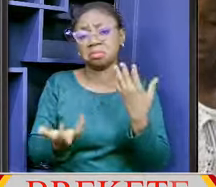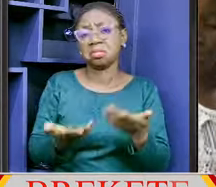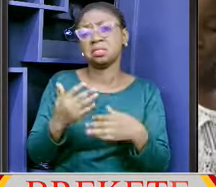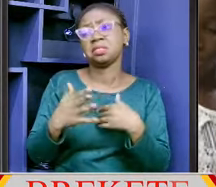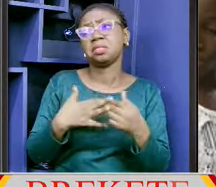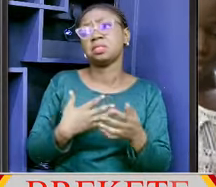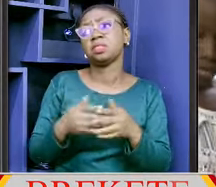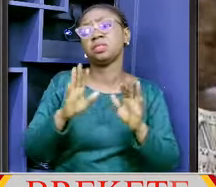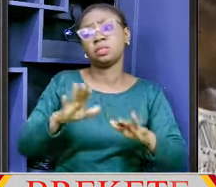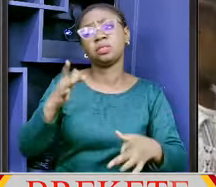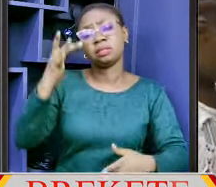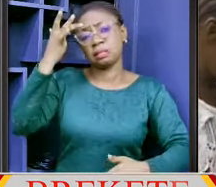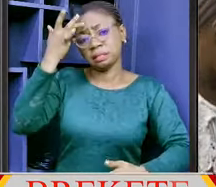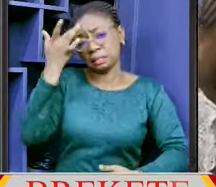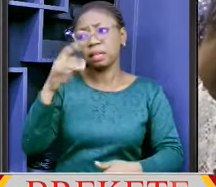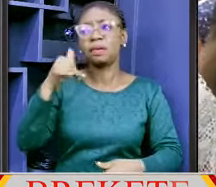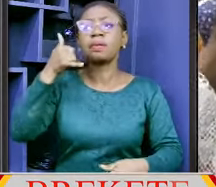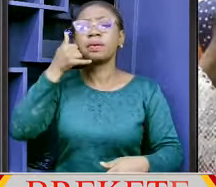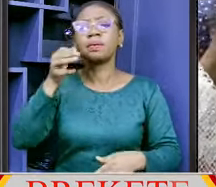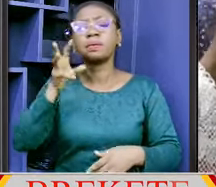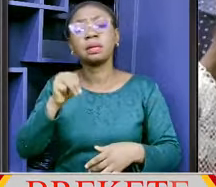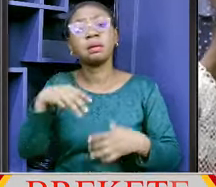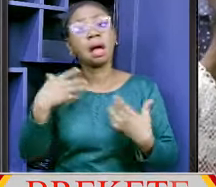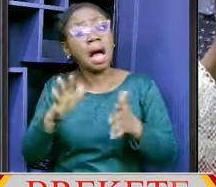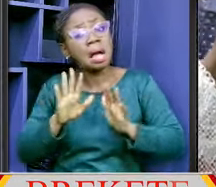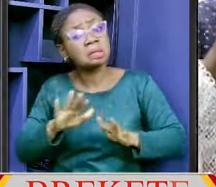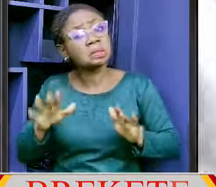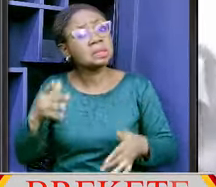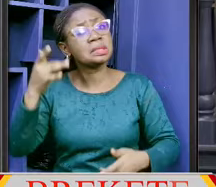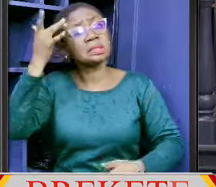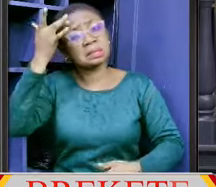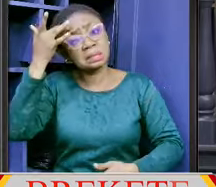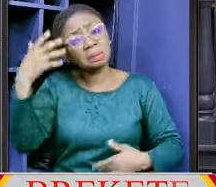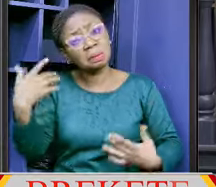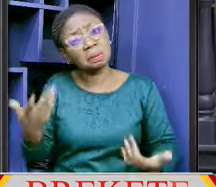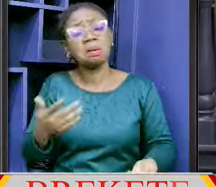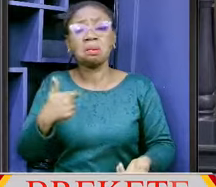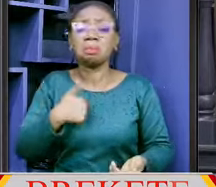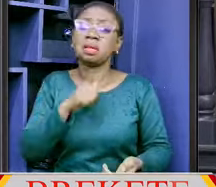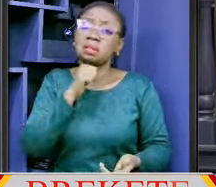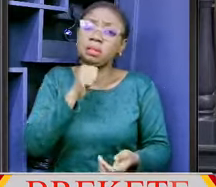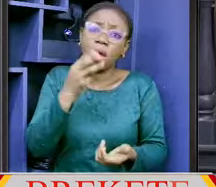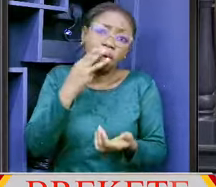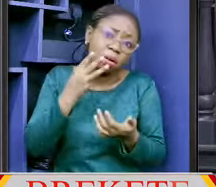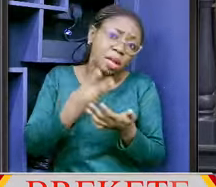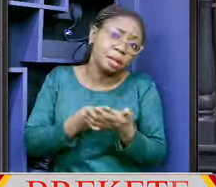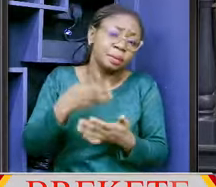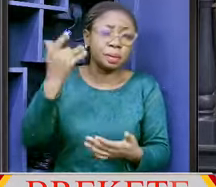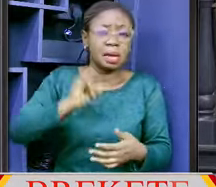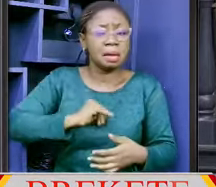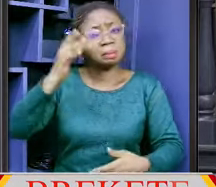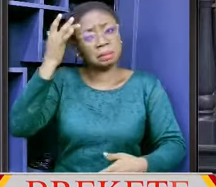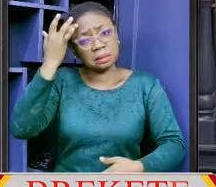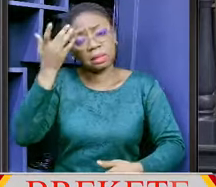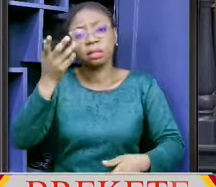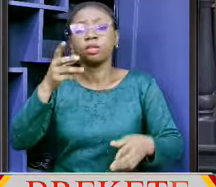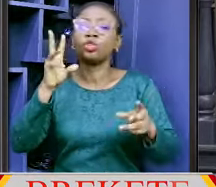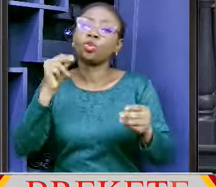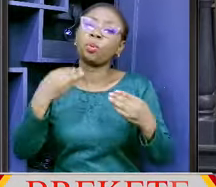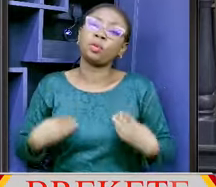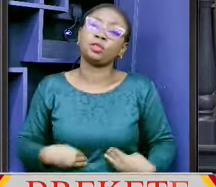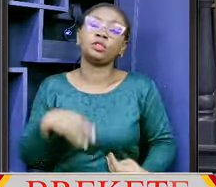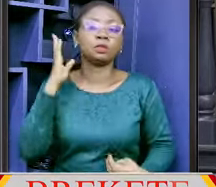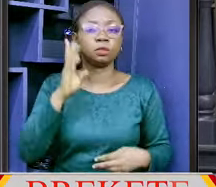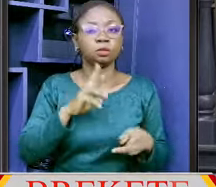These children are sick. Oh. I will call them. Even me, I am not well. Oh. Nobody will respond. They will just be telling me that there